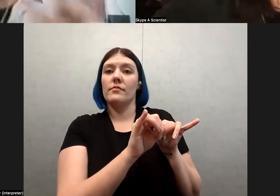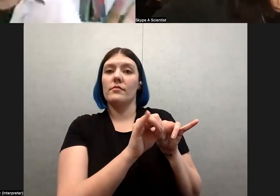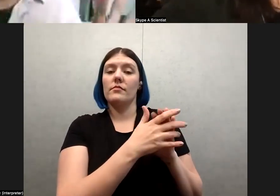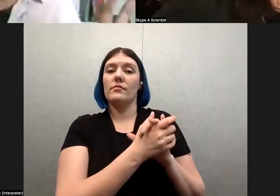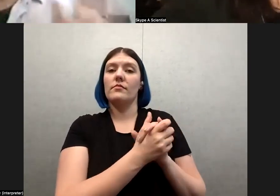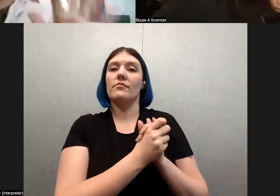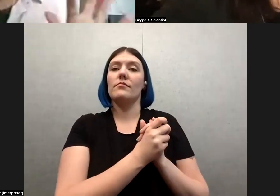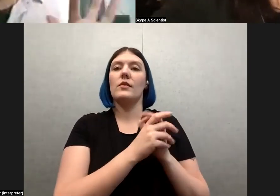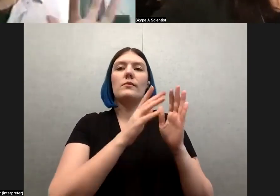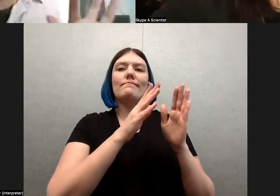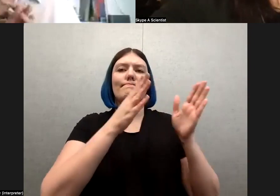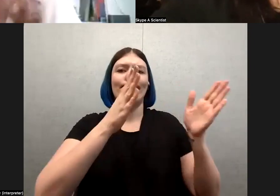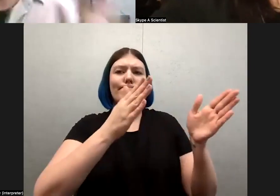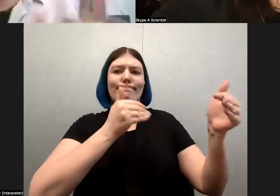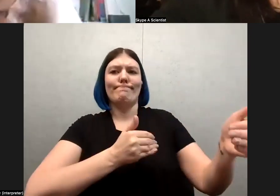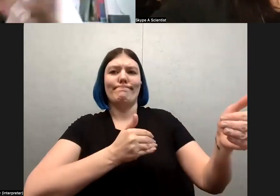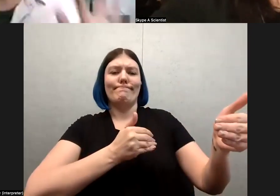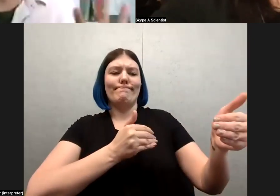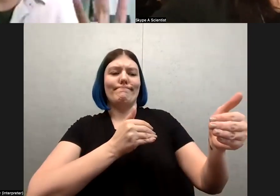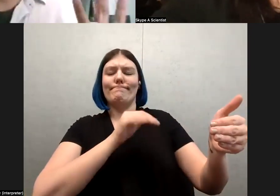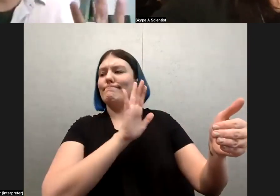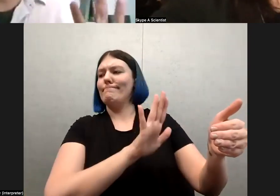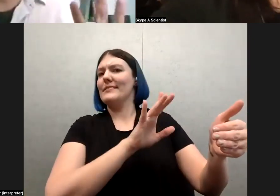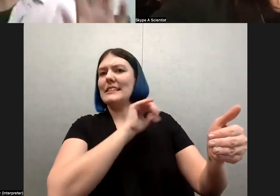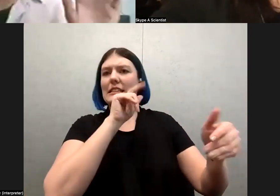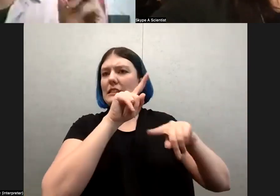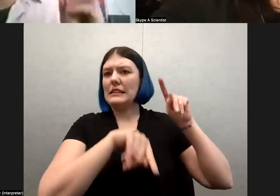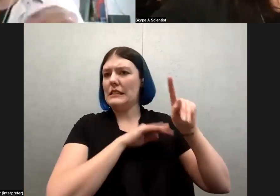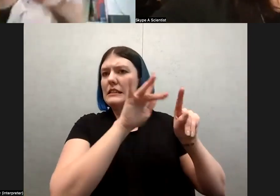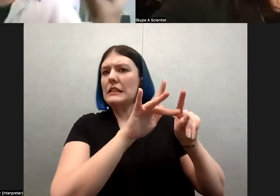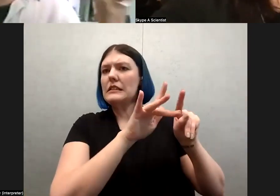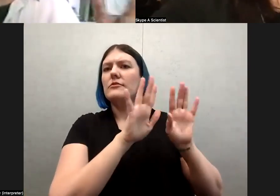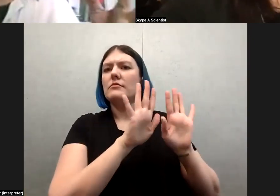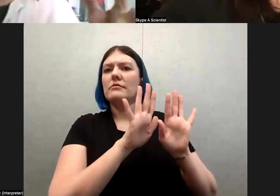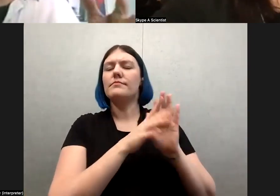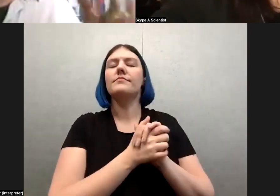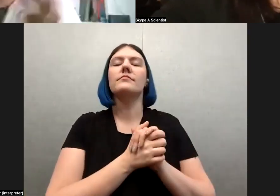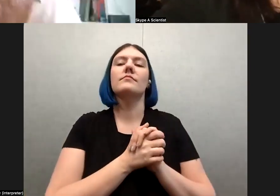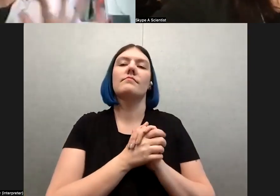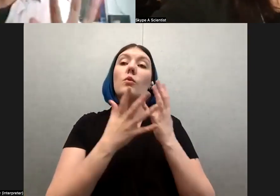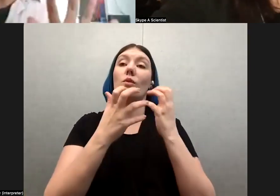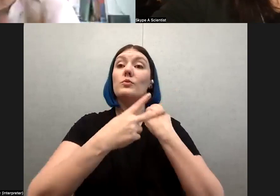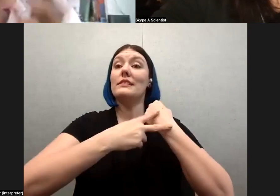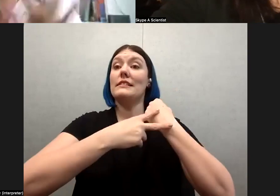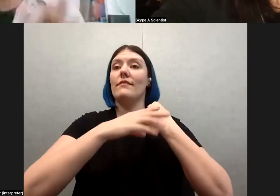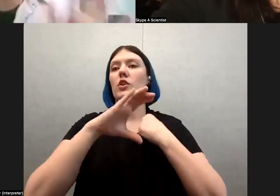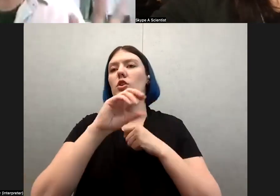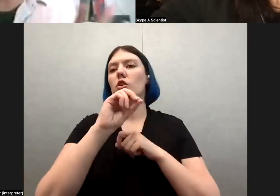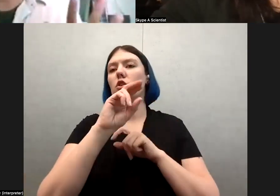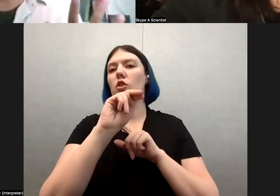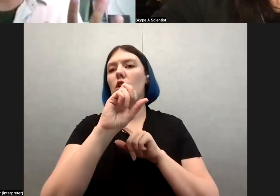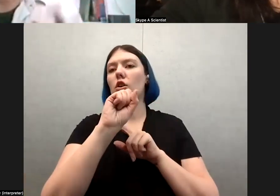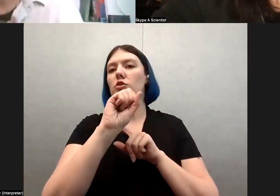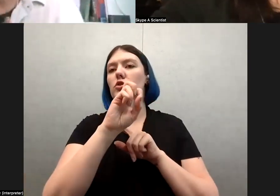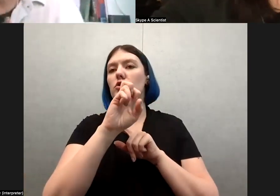Let's mark it as saved for the environment, for the animals that live there, and we're going to conserve this area and more or less leave